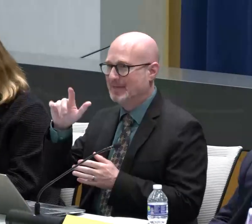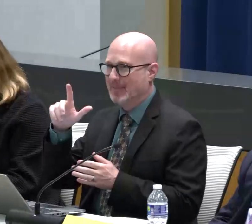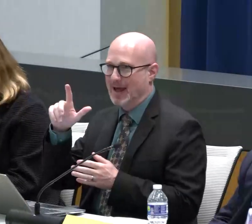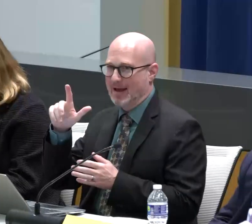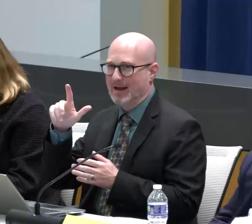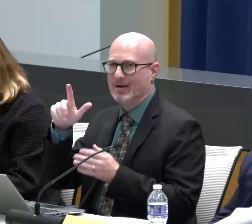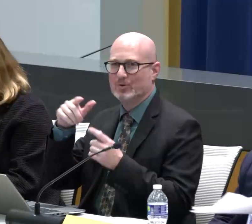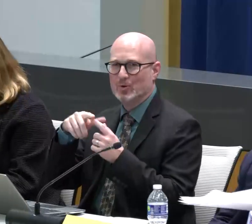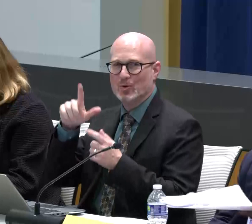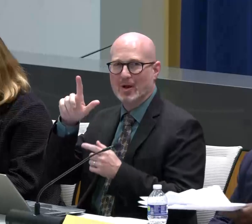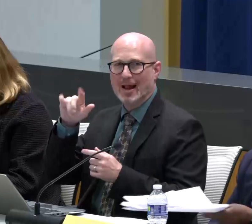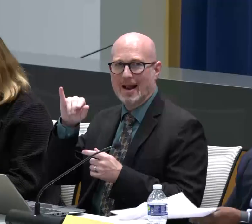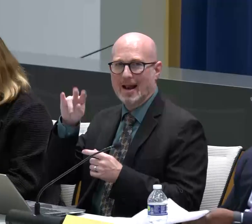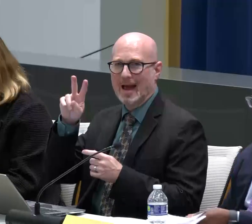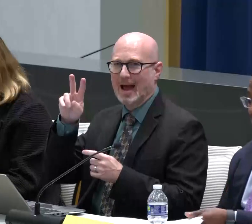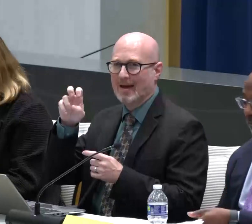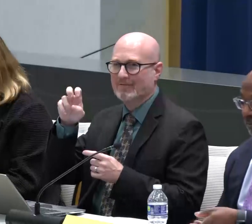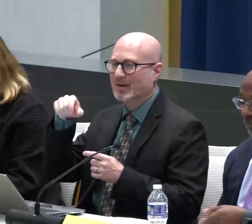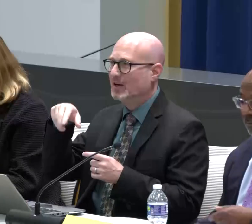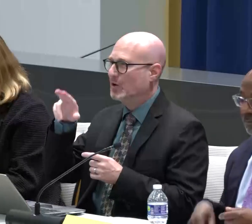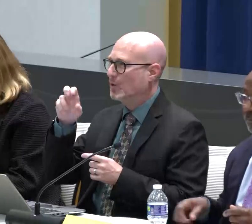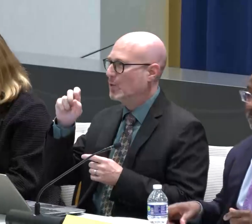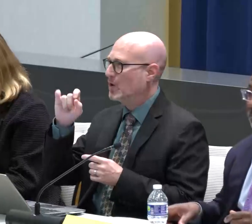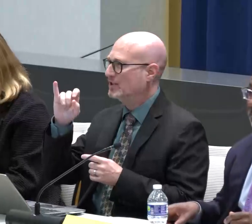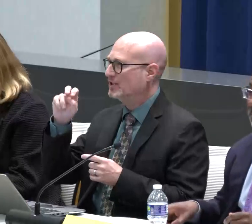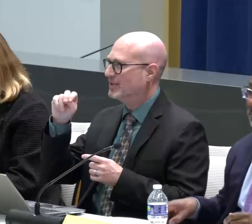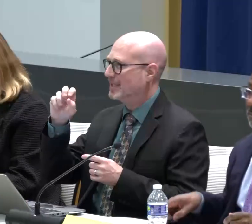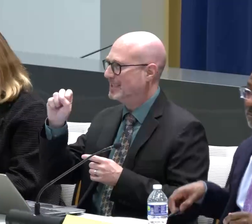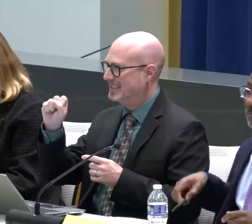also via email, to the address